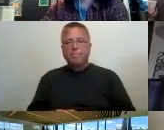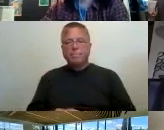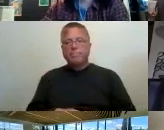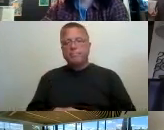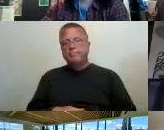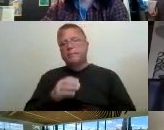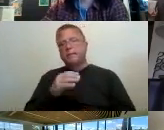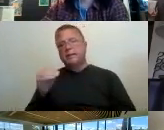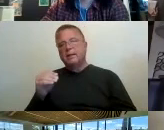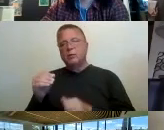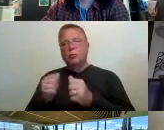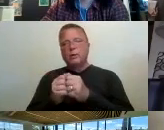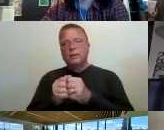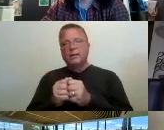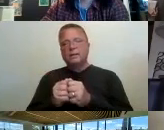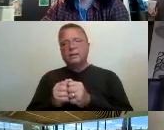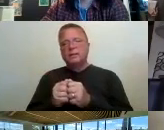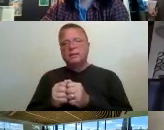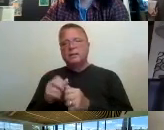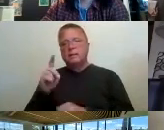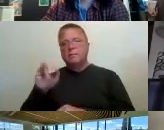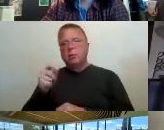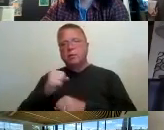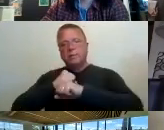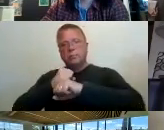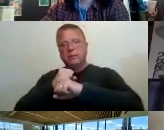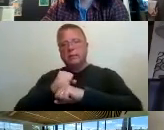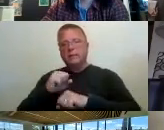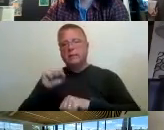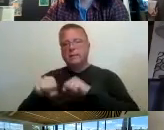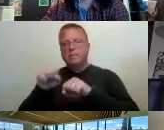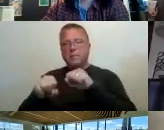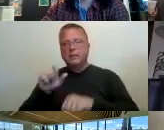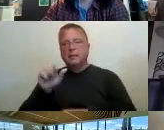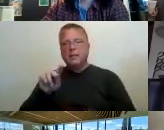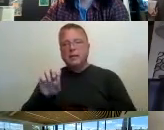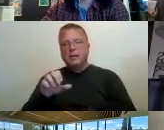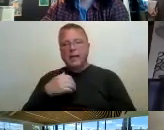And with the parking protected bike lane, you have